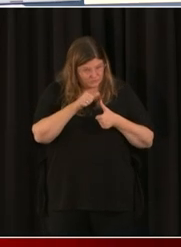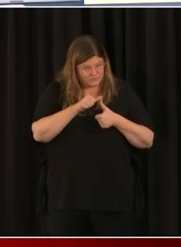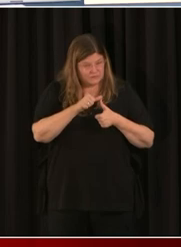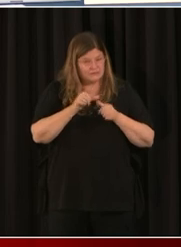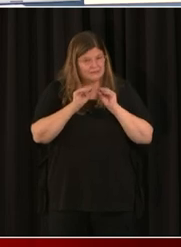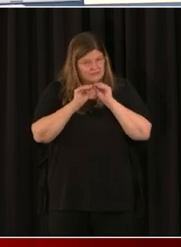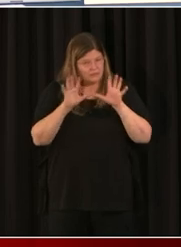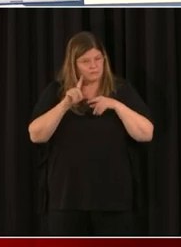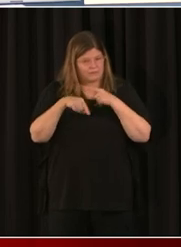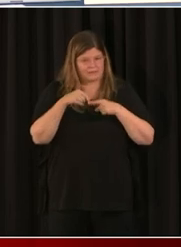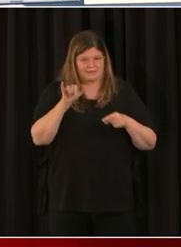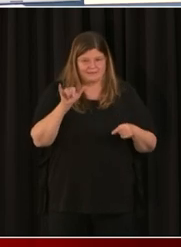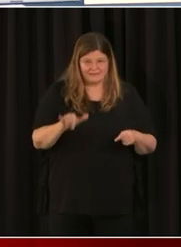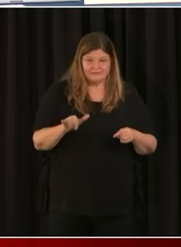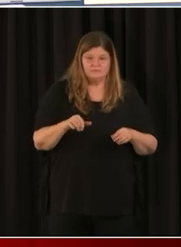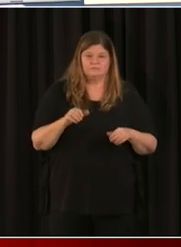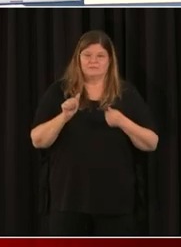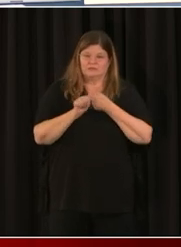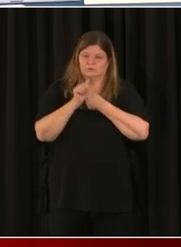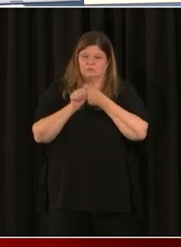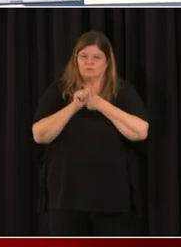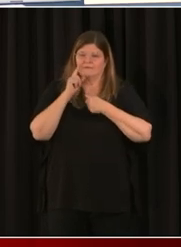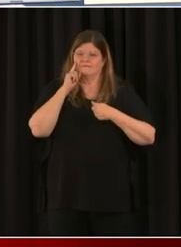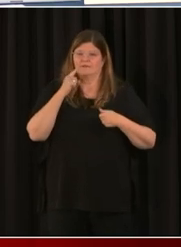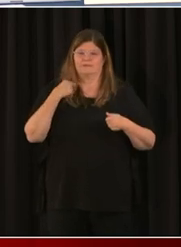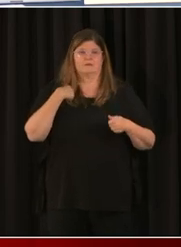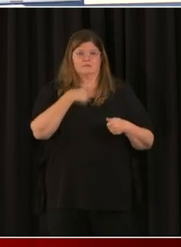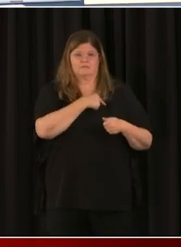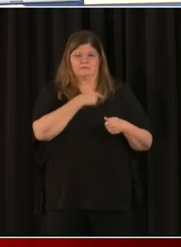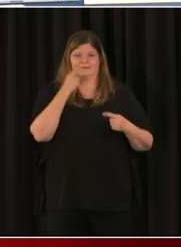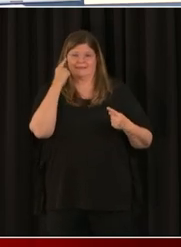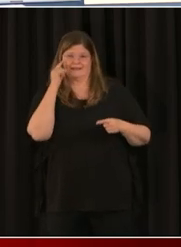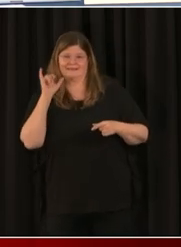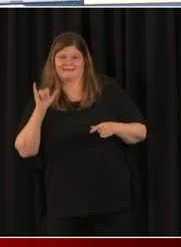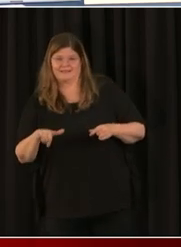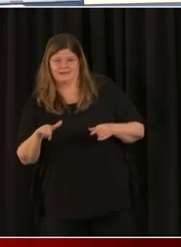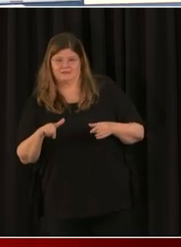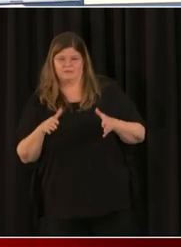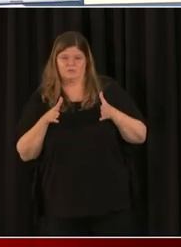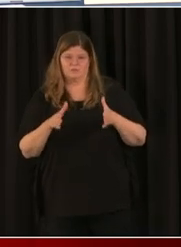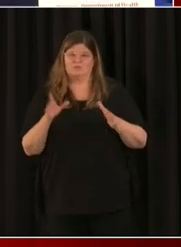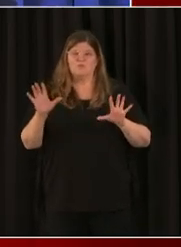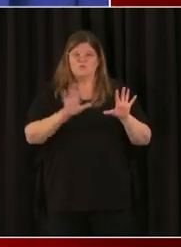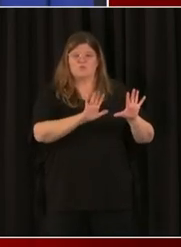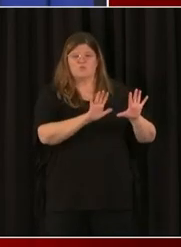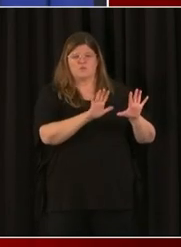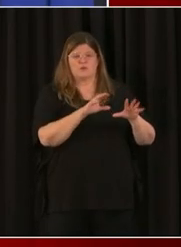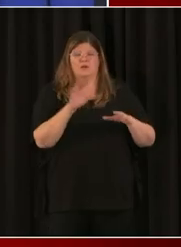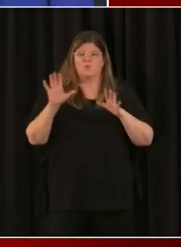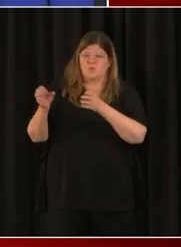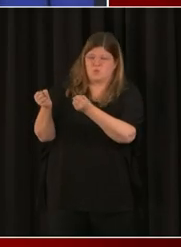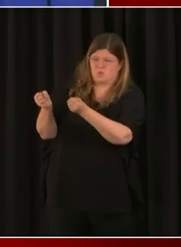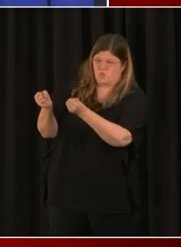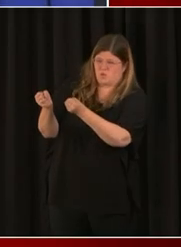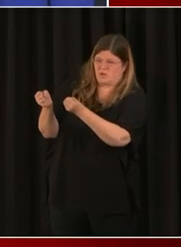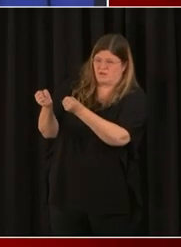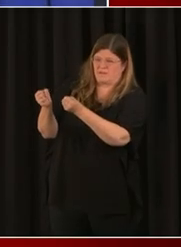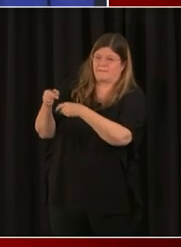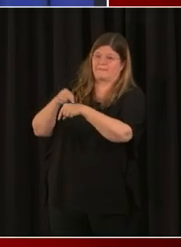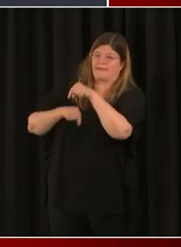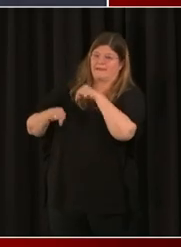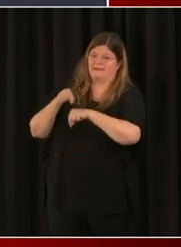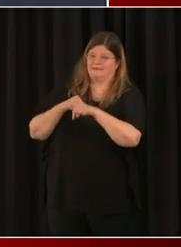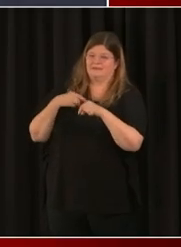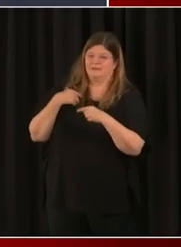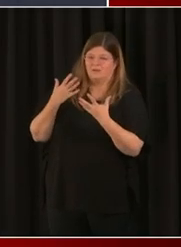I would think it very dangerous for us to start thinking that way. Before Am I you, allowed- am I give- allowed- 1 second, can you go back to the dates? And I just